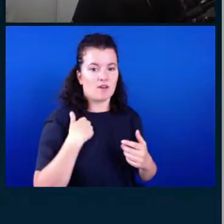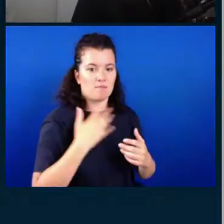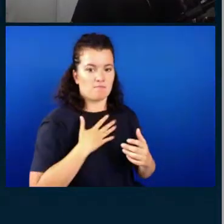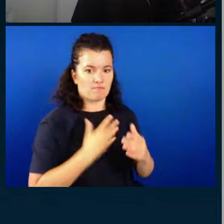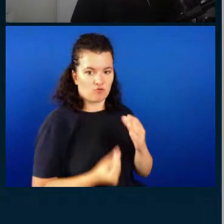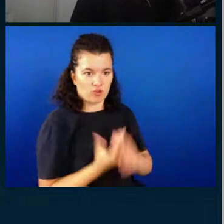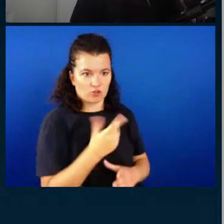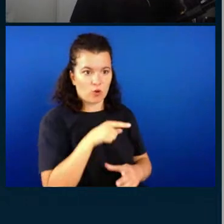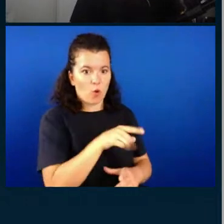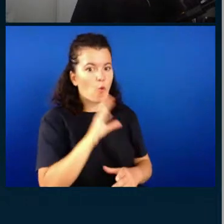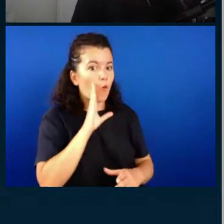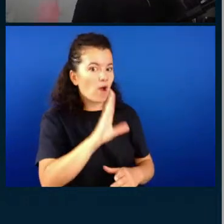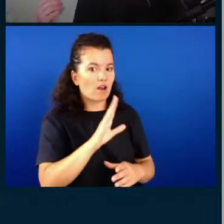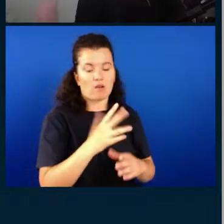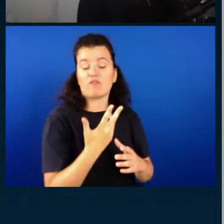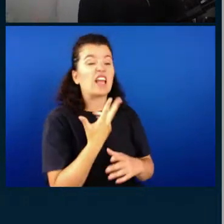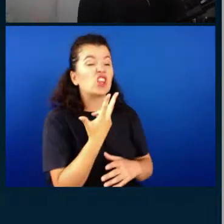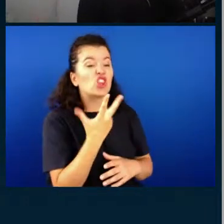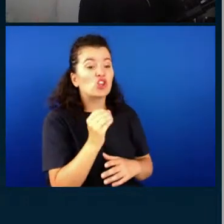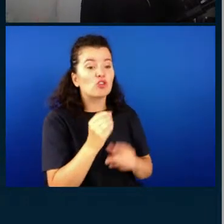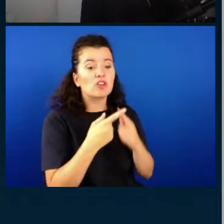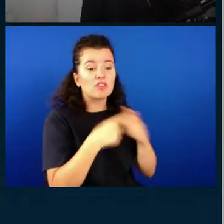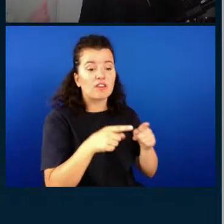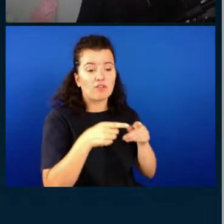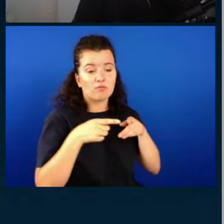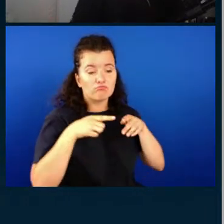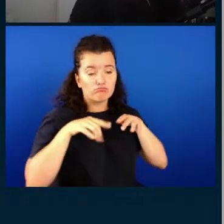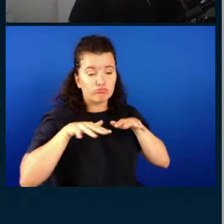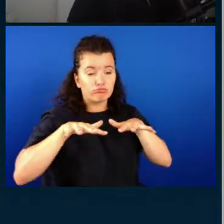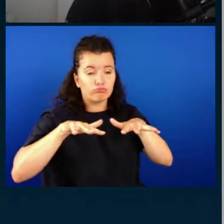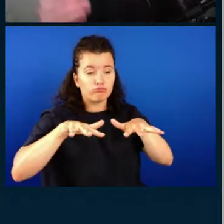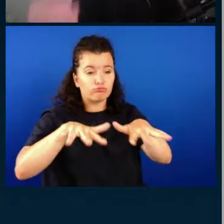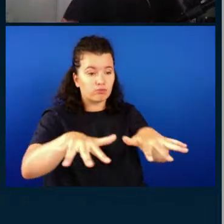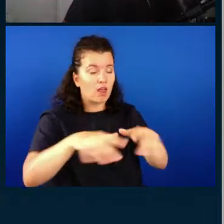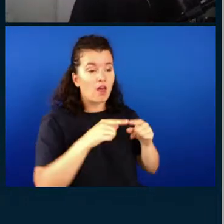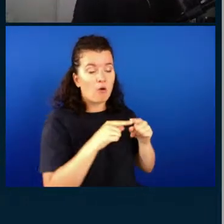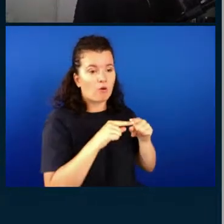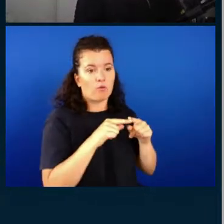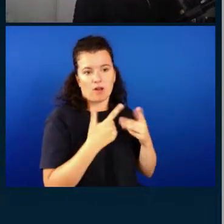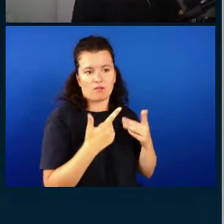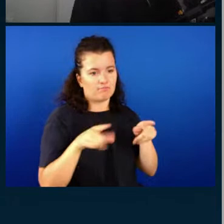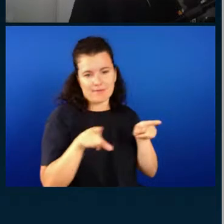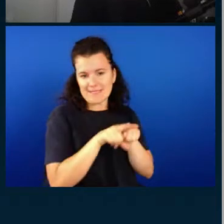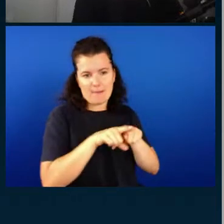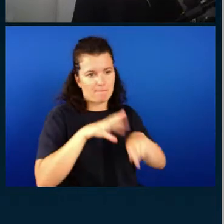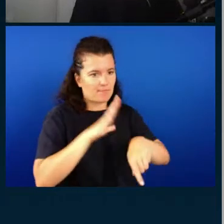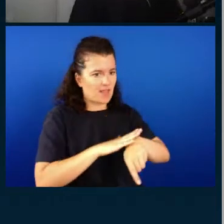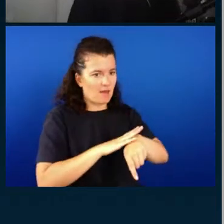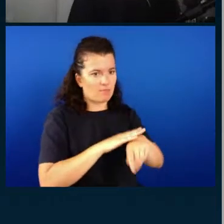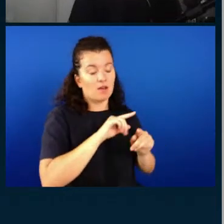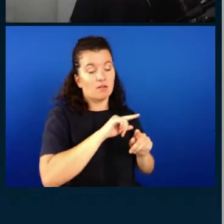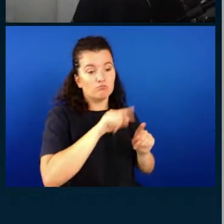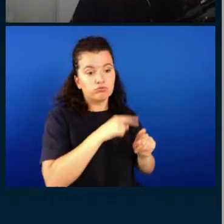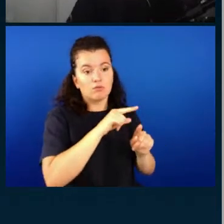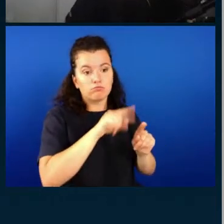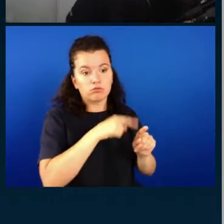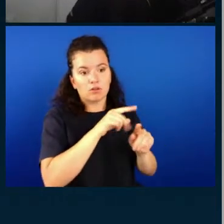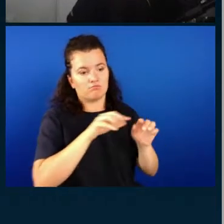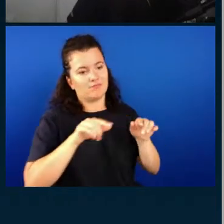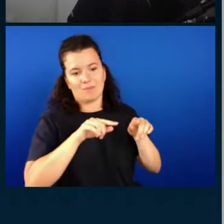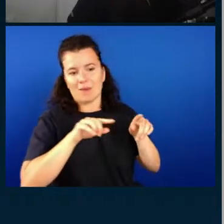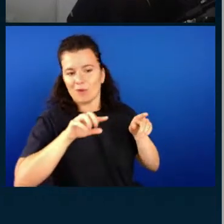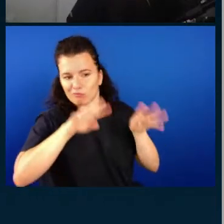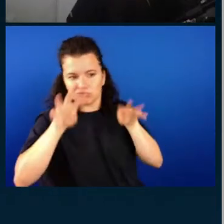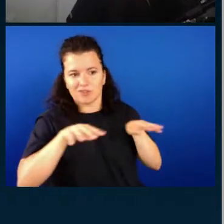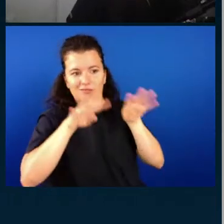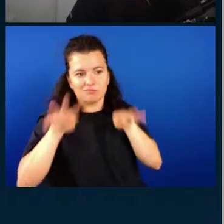5 at a time. So it will run a lot quicker than if I had all separate functions that needed to do them all separately.